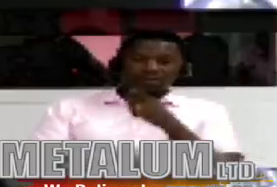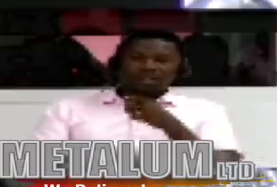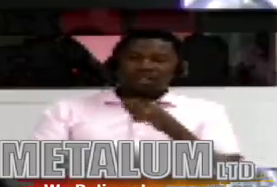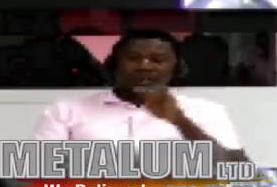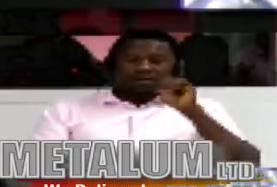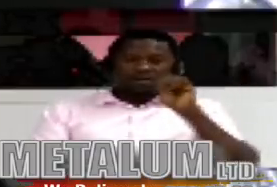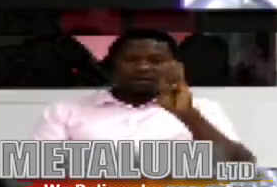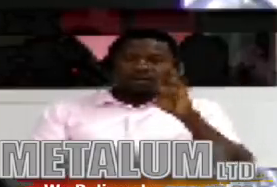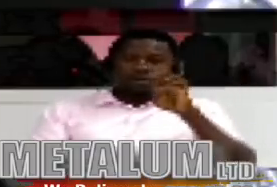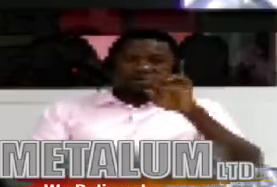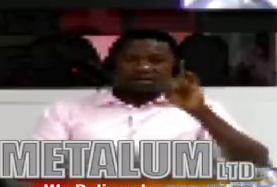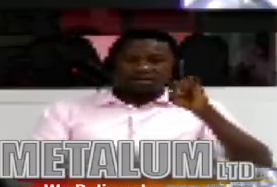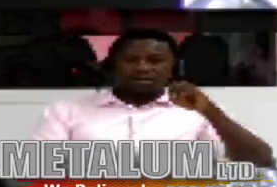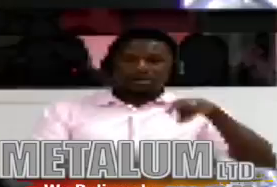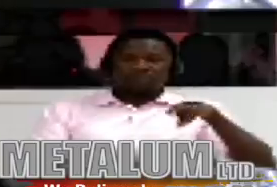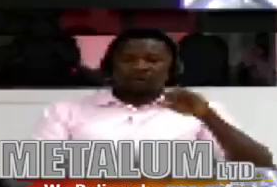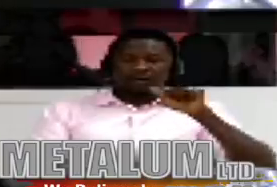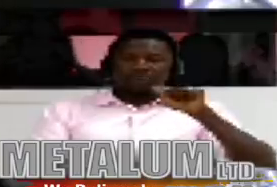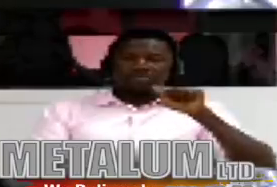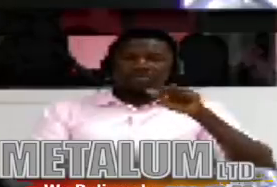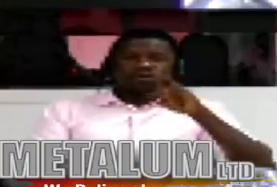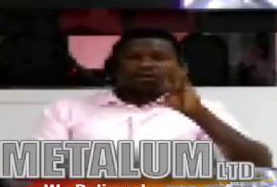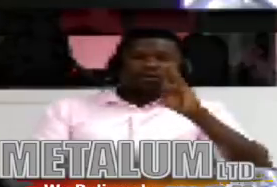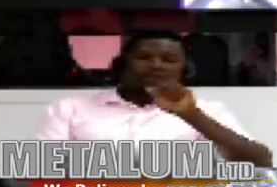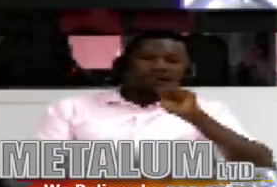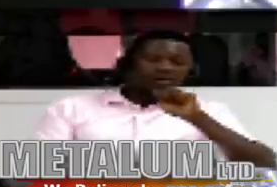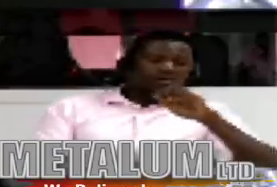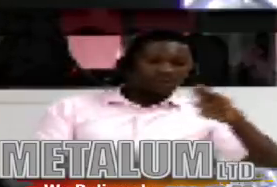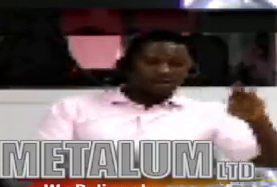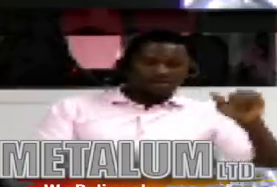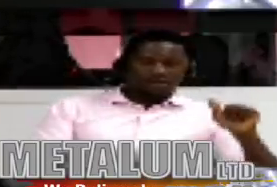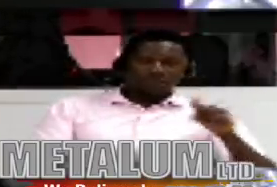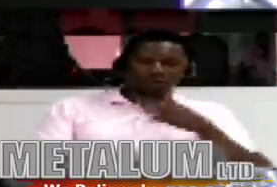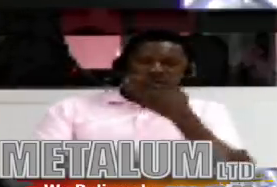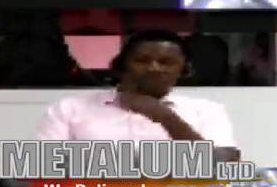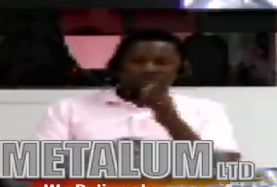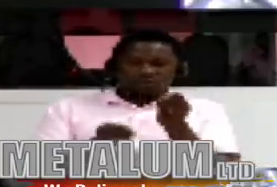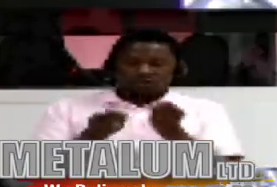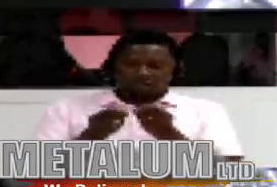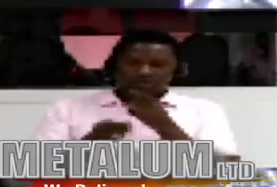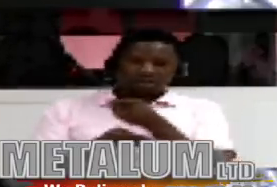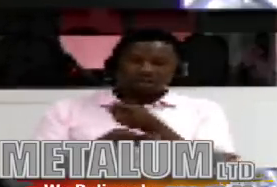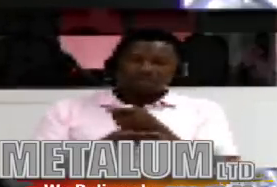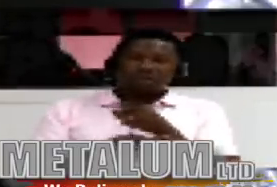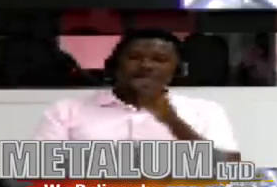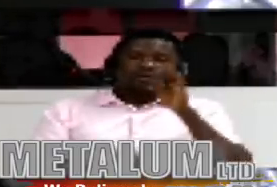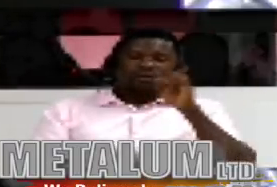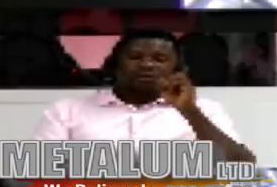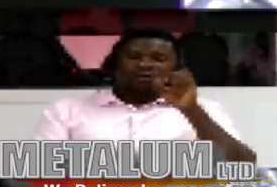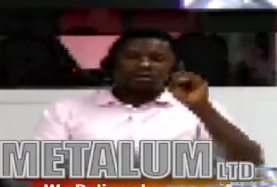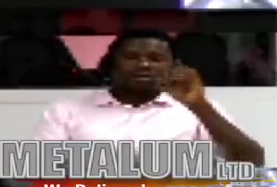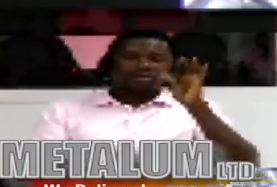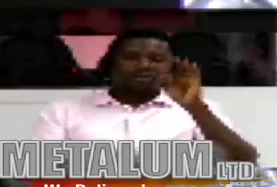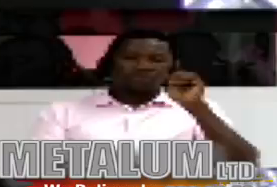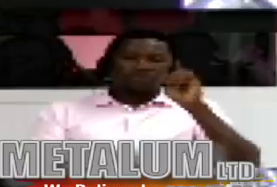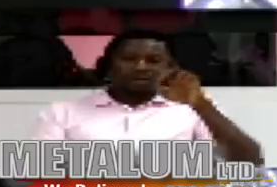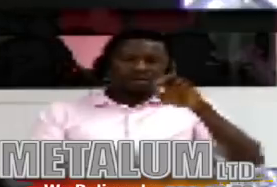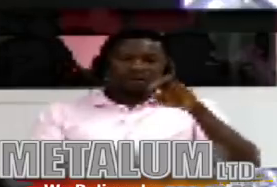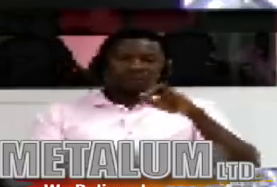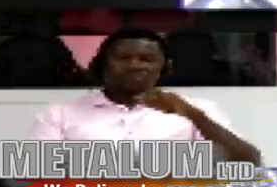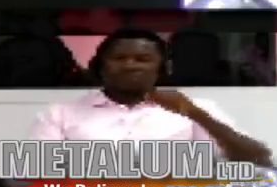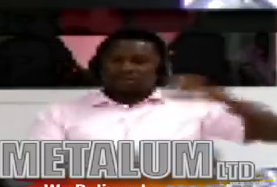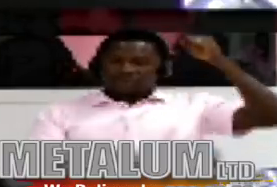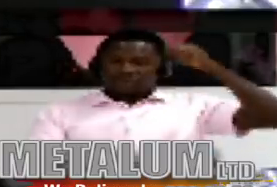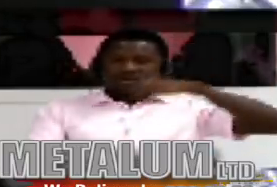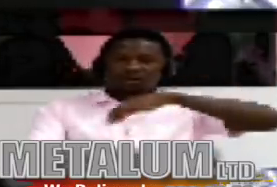at Foster's? Was a student at Foster's Senior Secondary School. But these two these two grade